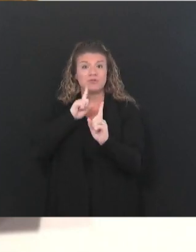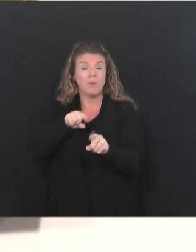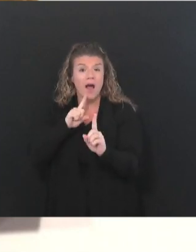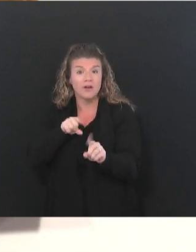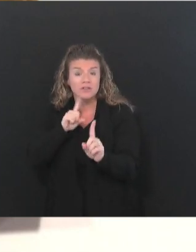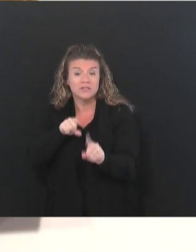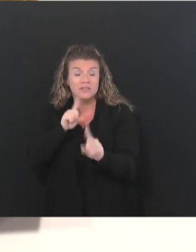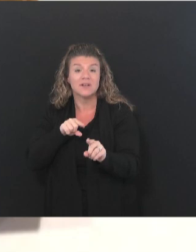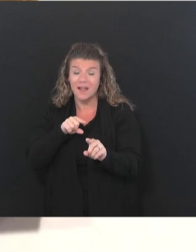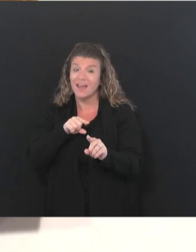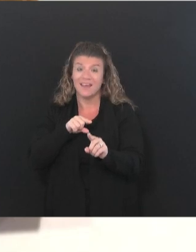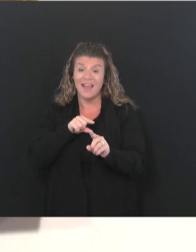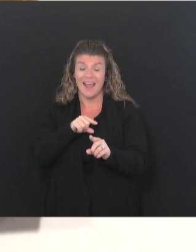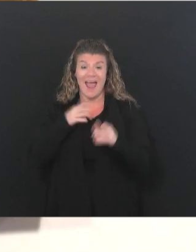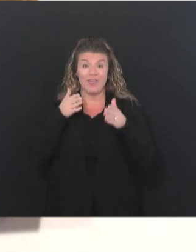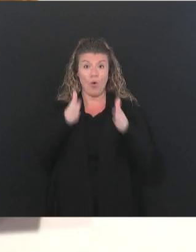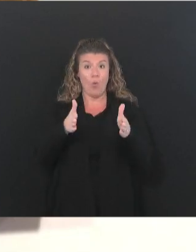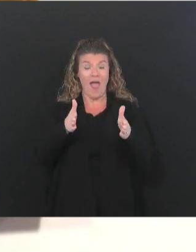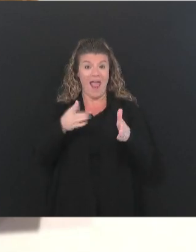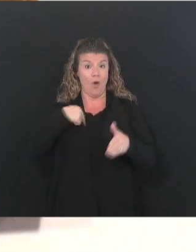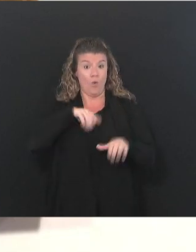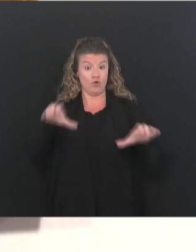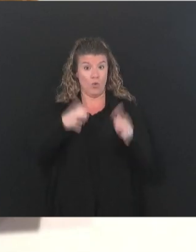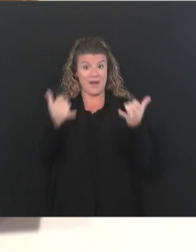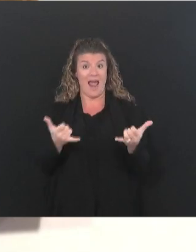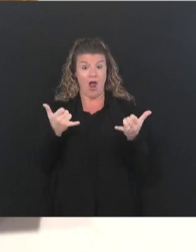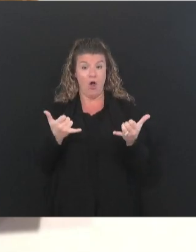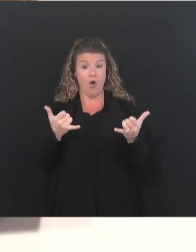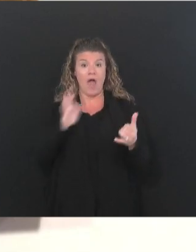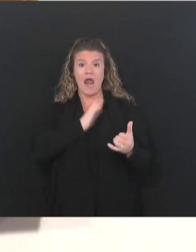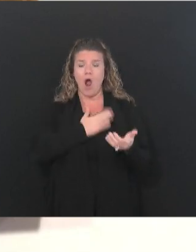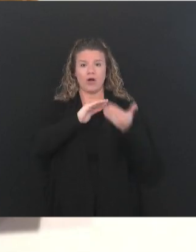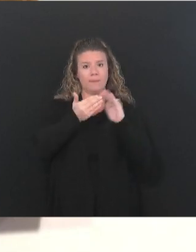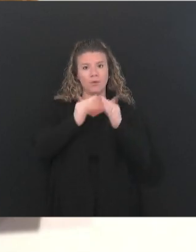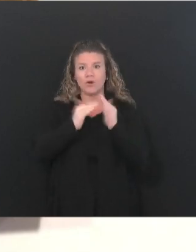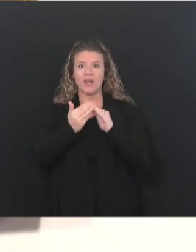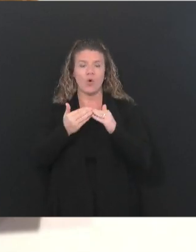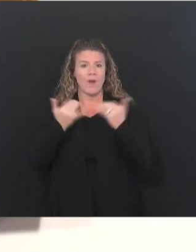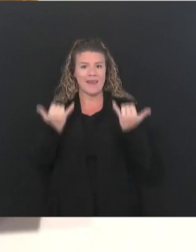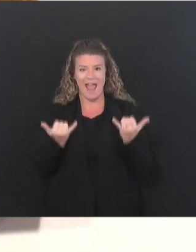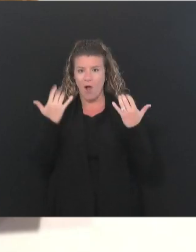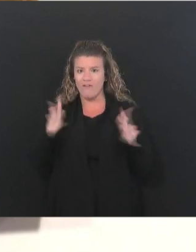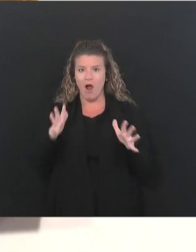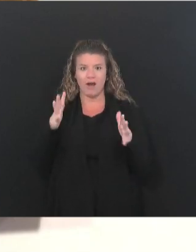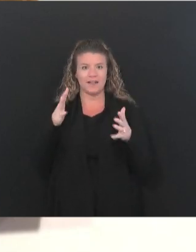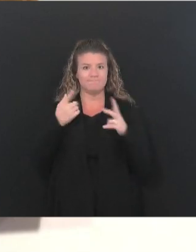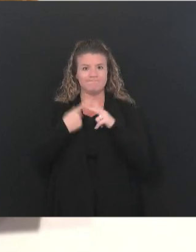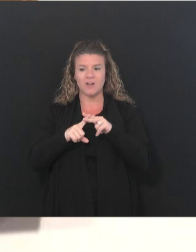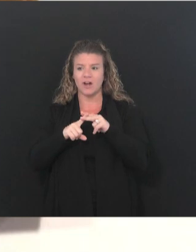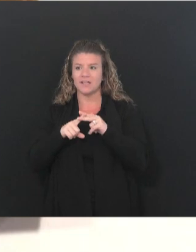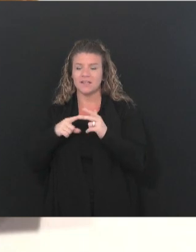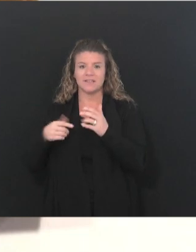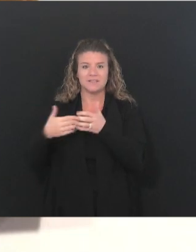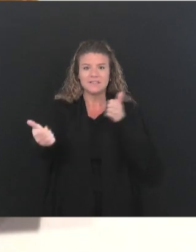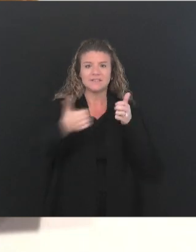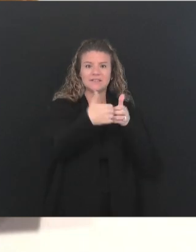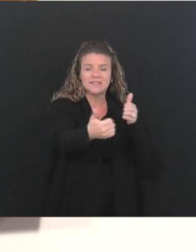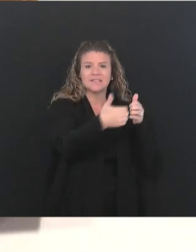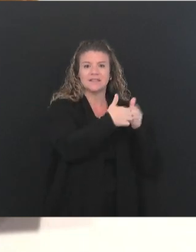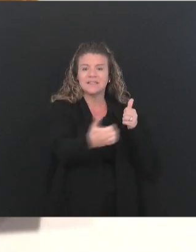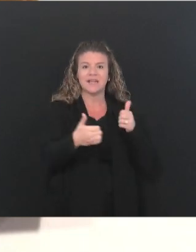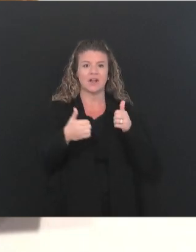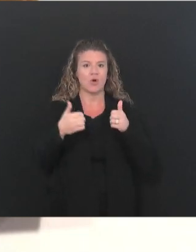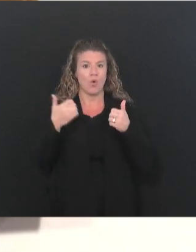responders. And I think the way that we're going and the community that we have around social distancing, 6